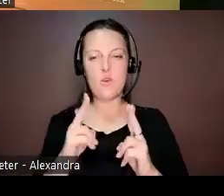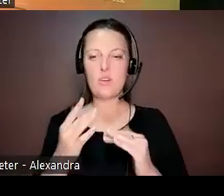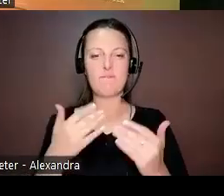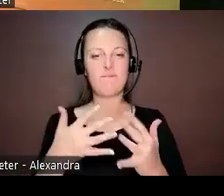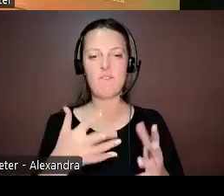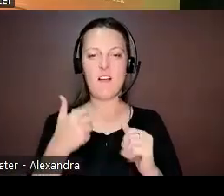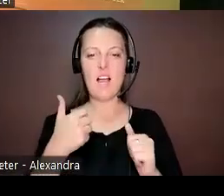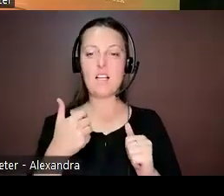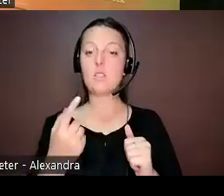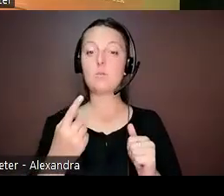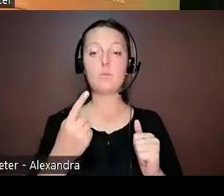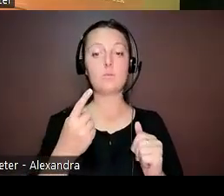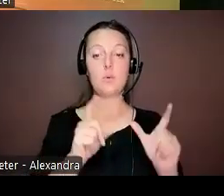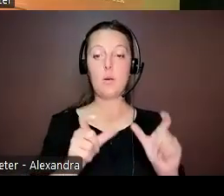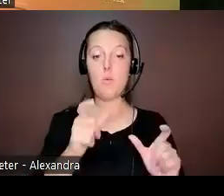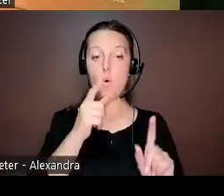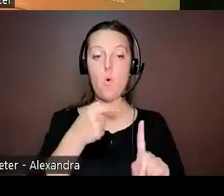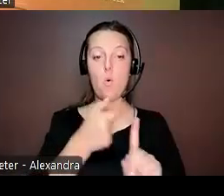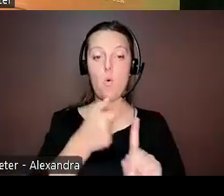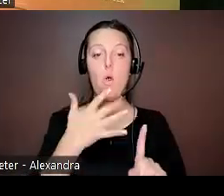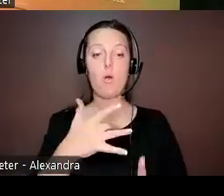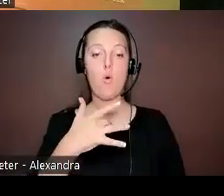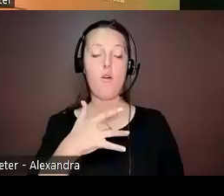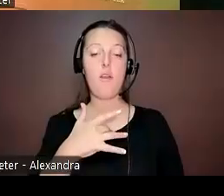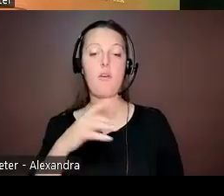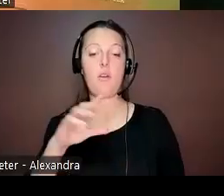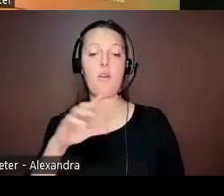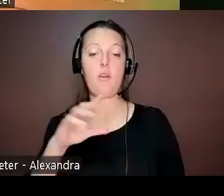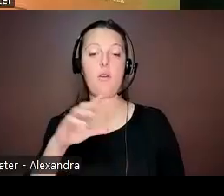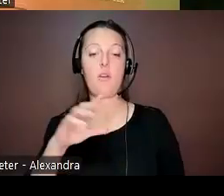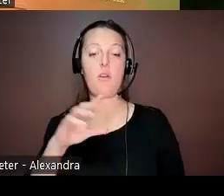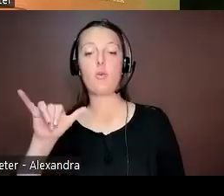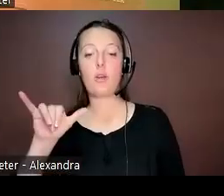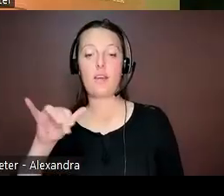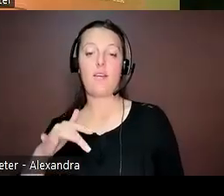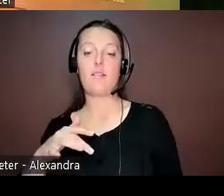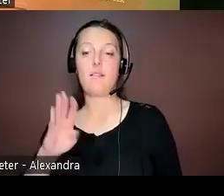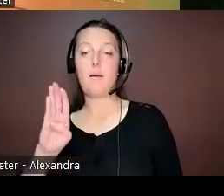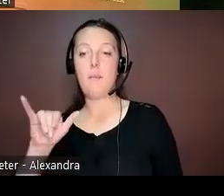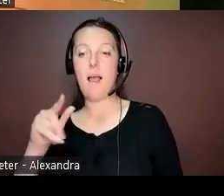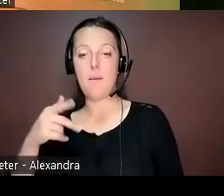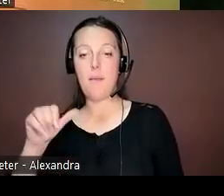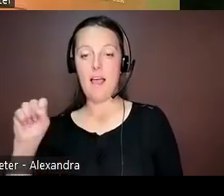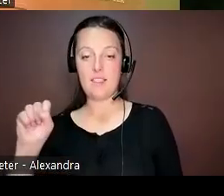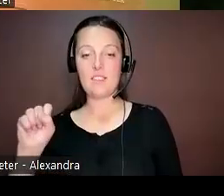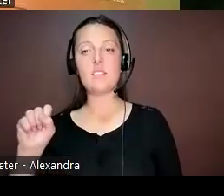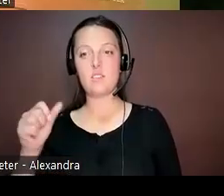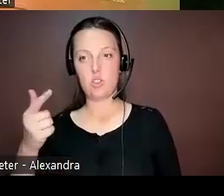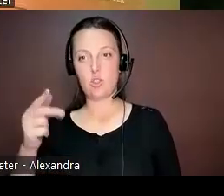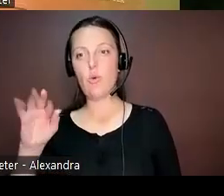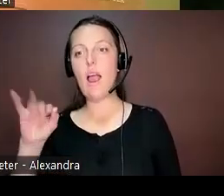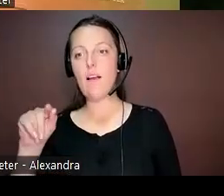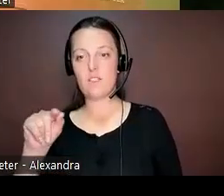graft surgery, they don't like to have a lot of procedure before the surgery, at least at that time. It was also expensive at the